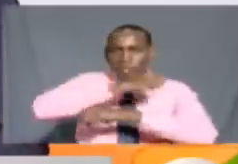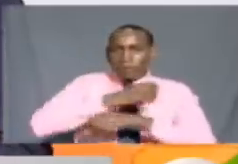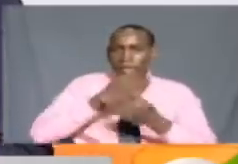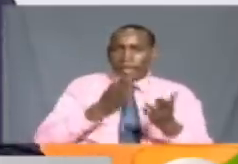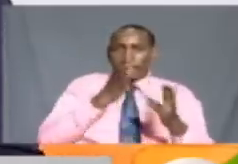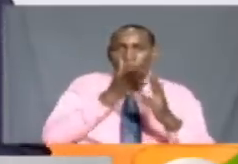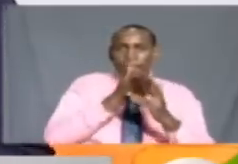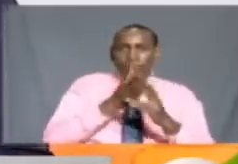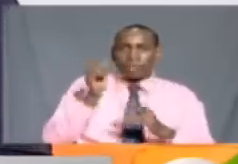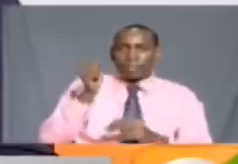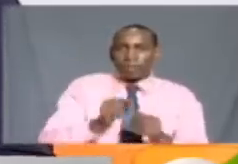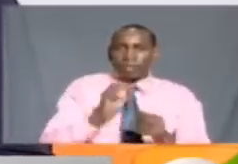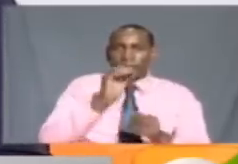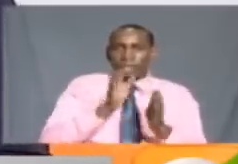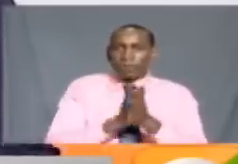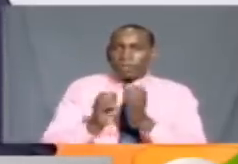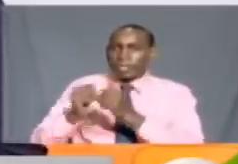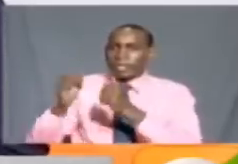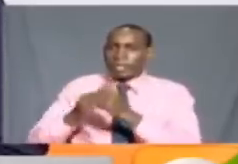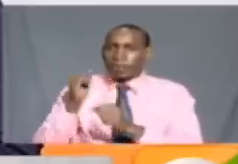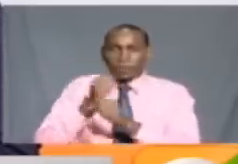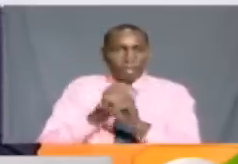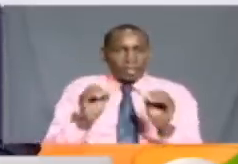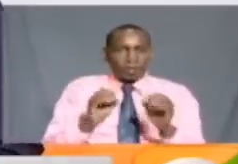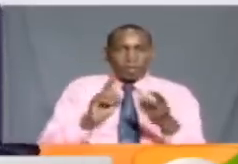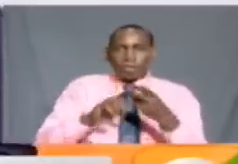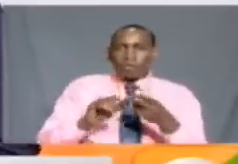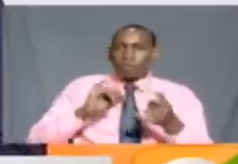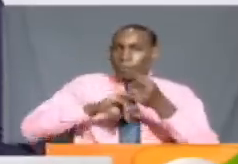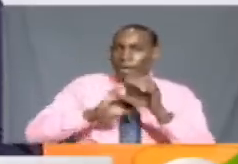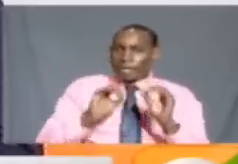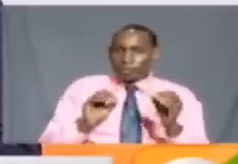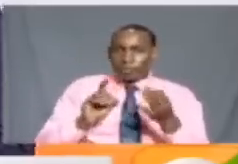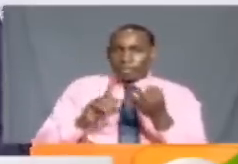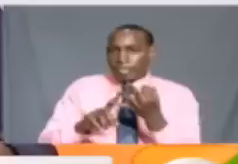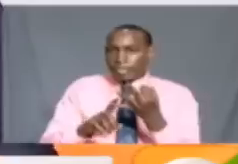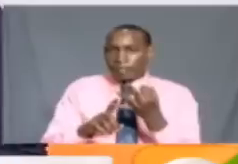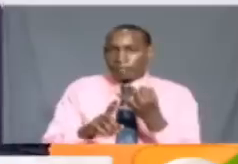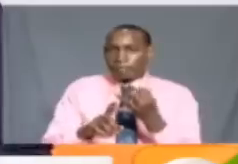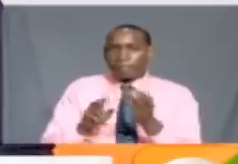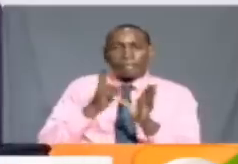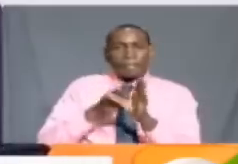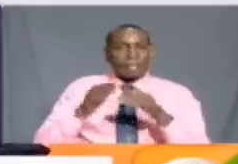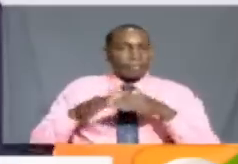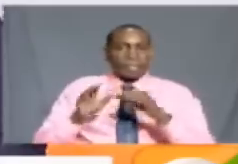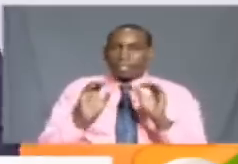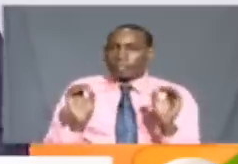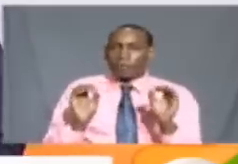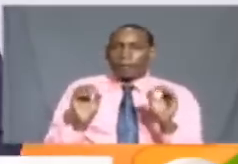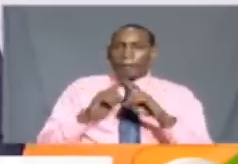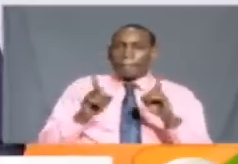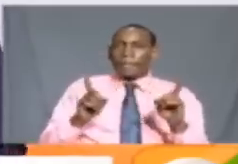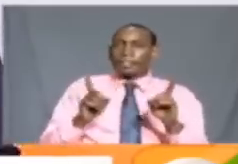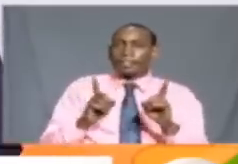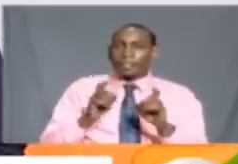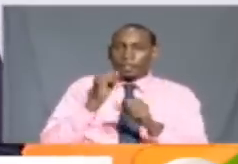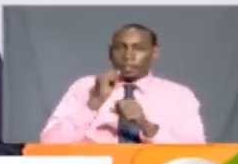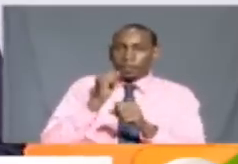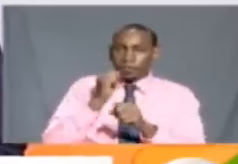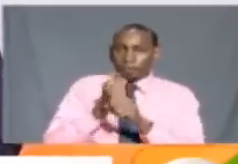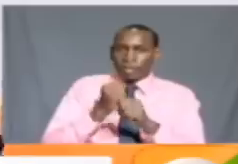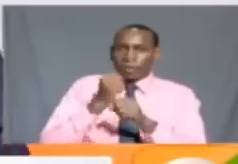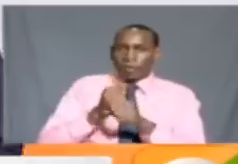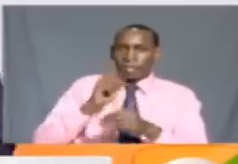age of 0 to 18 is not, one, employed, two, married, and three, engaging in sex, right? But they're doing what is constructive for